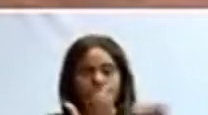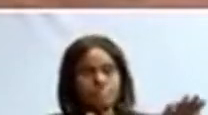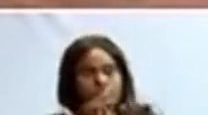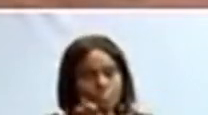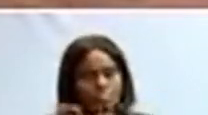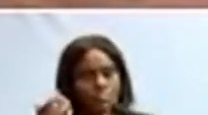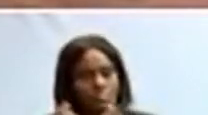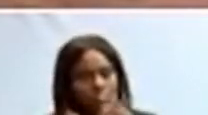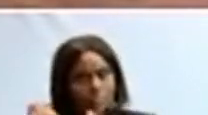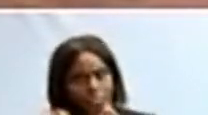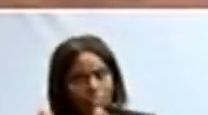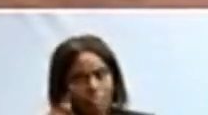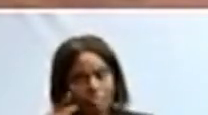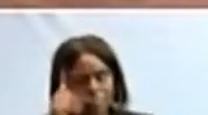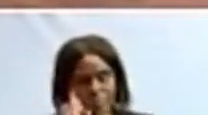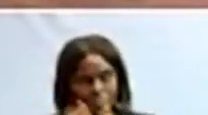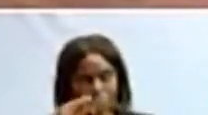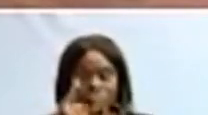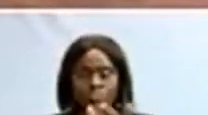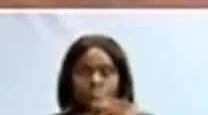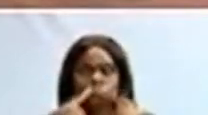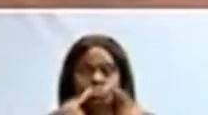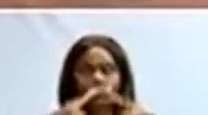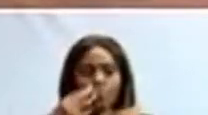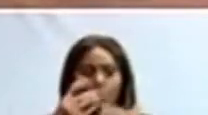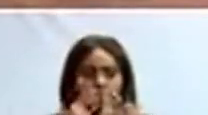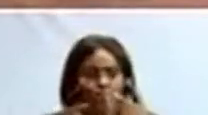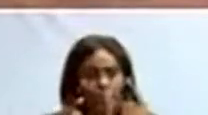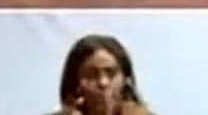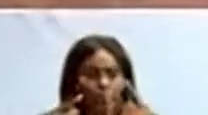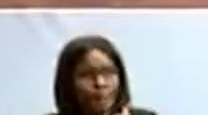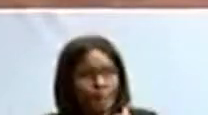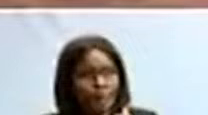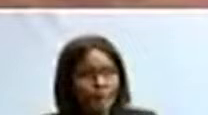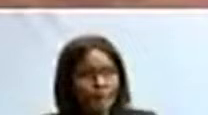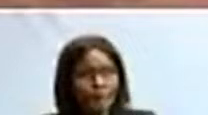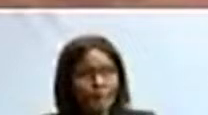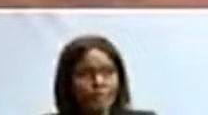unserviceable motor vehicles was as a result of the local authority